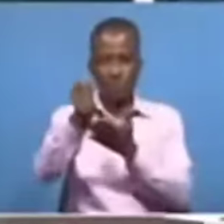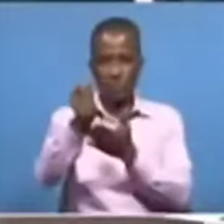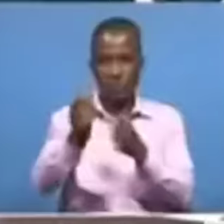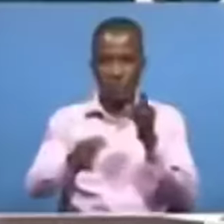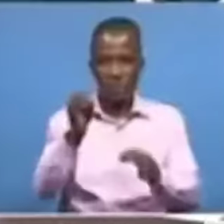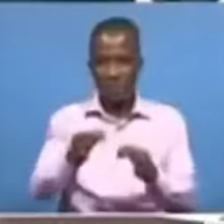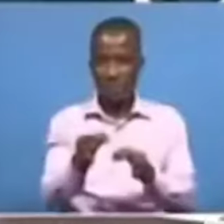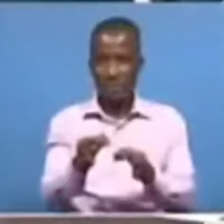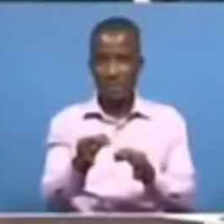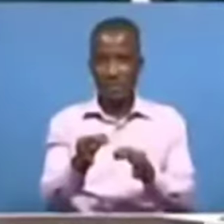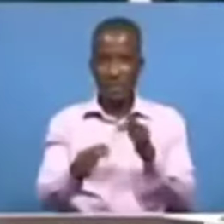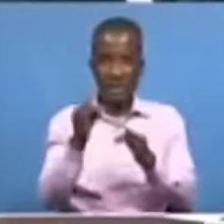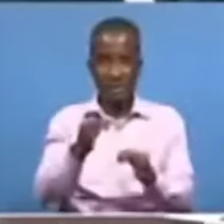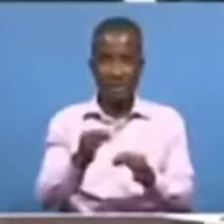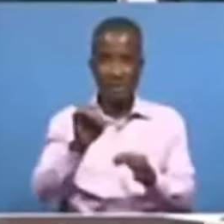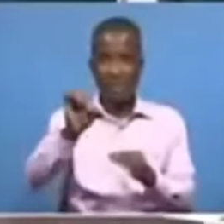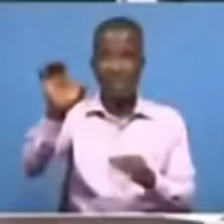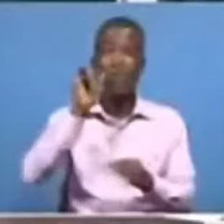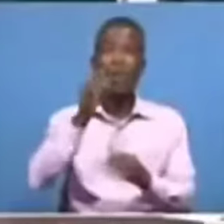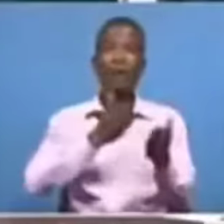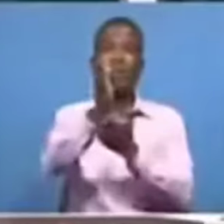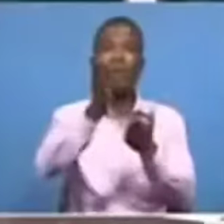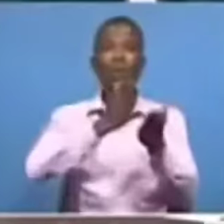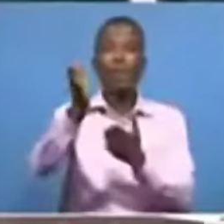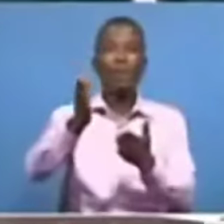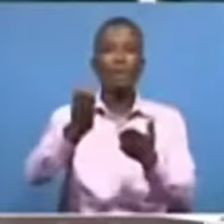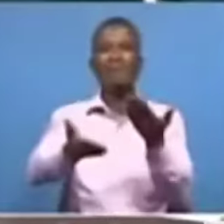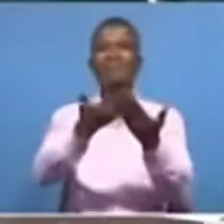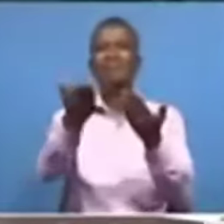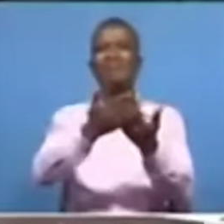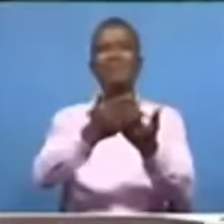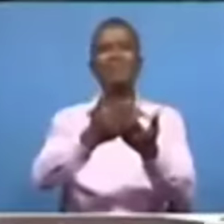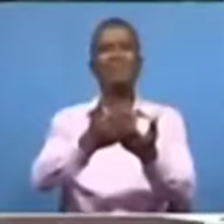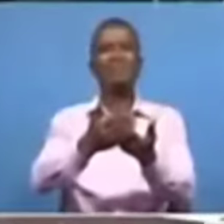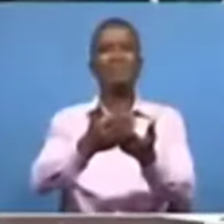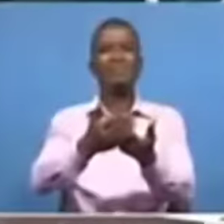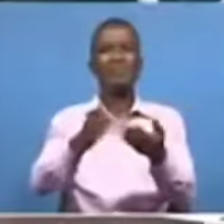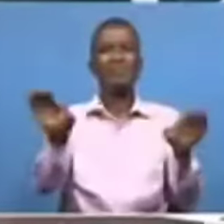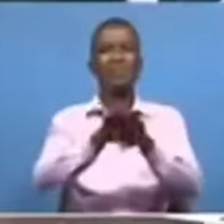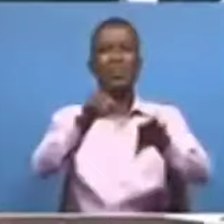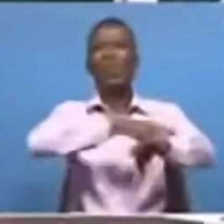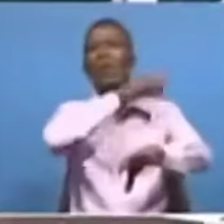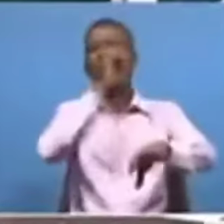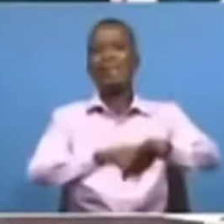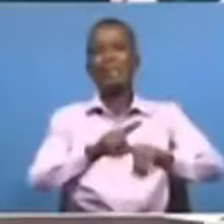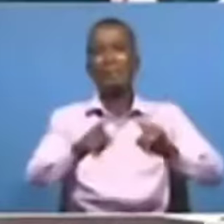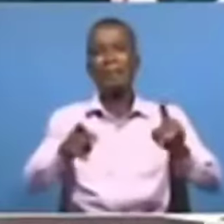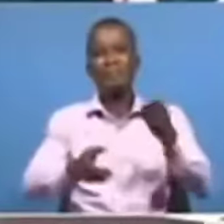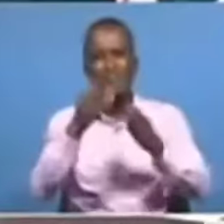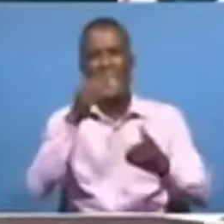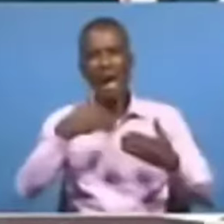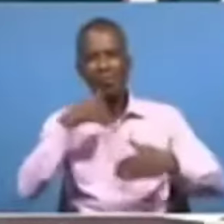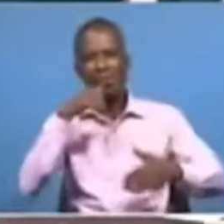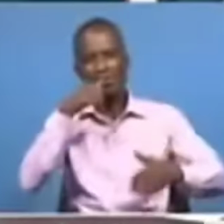nothing to hide, if she has done nothing wrong, why must we go through all these tedious processes? Now,